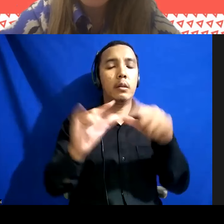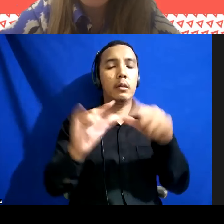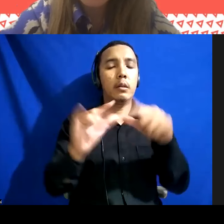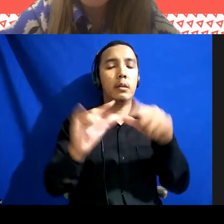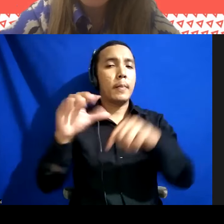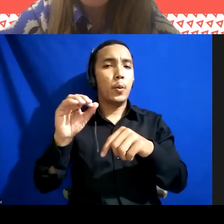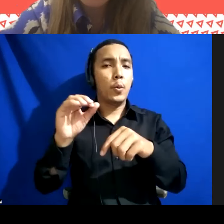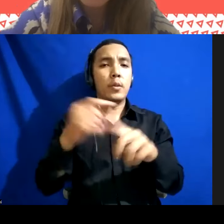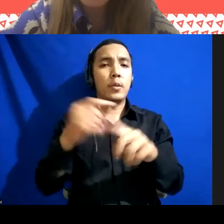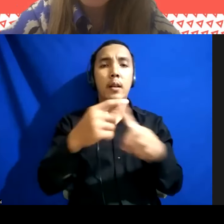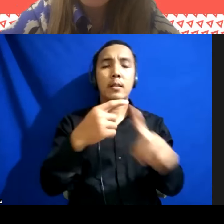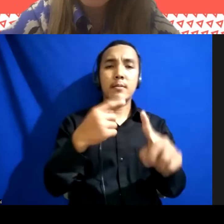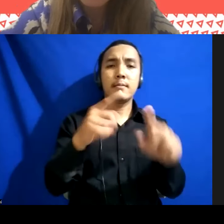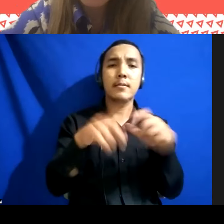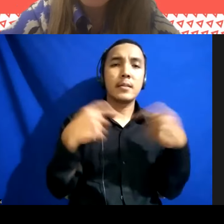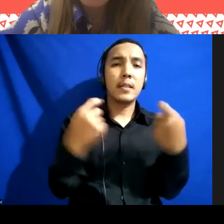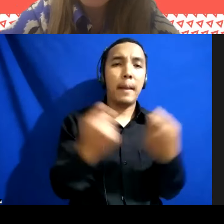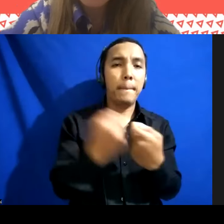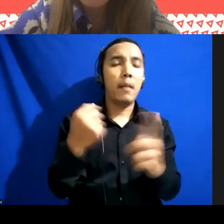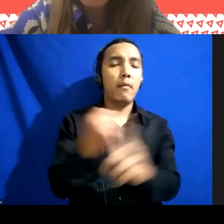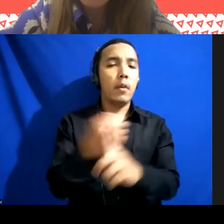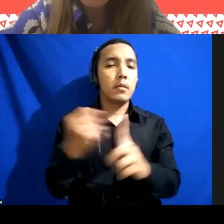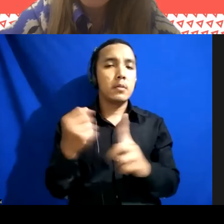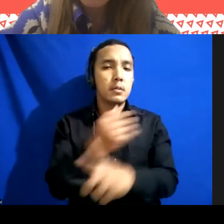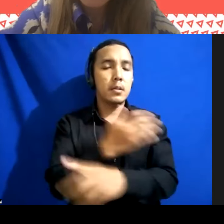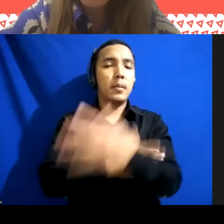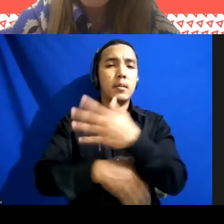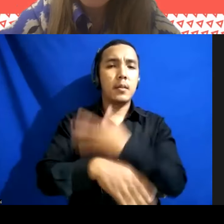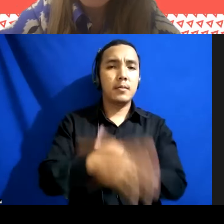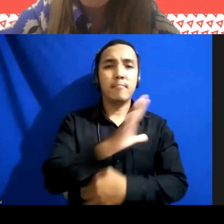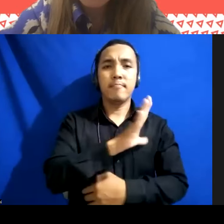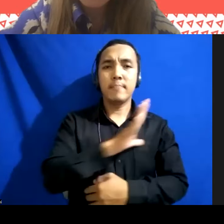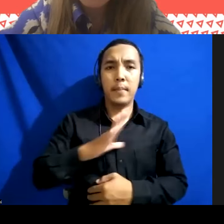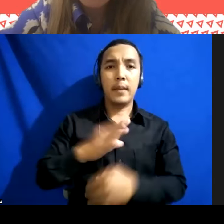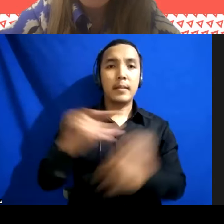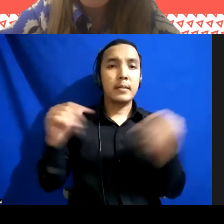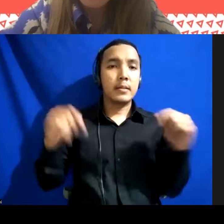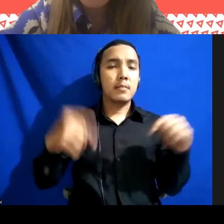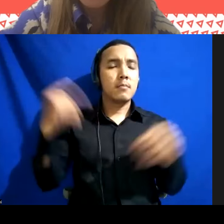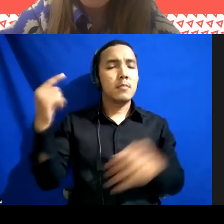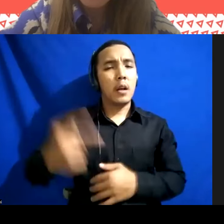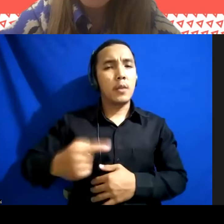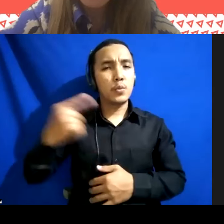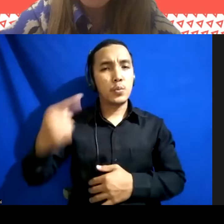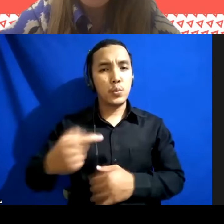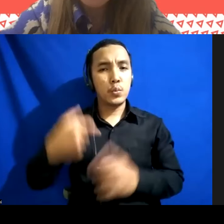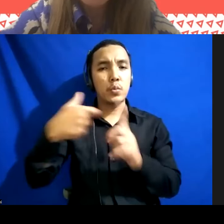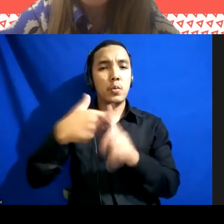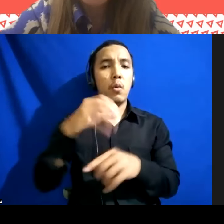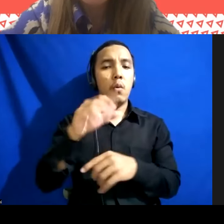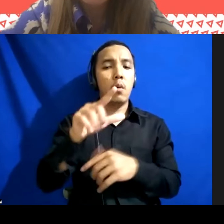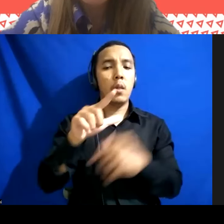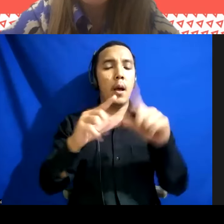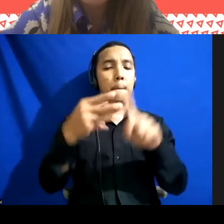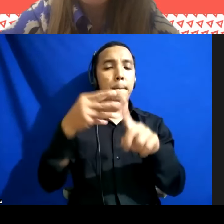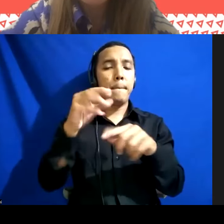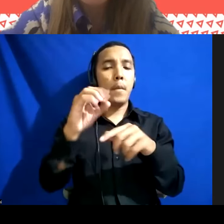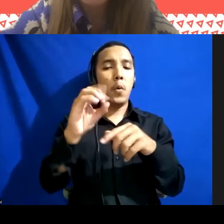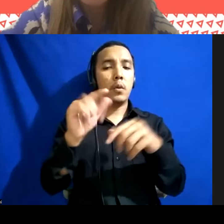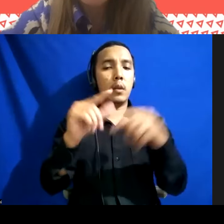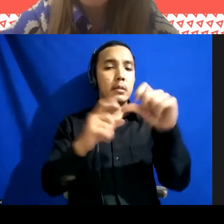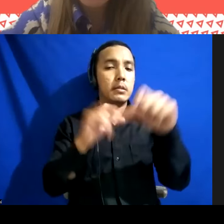an executing officer from the Disability Advocacy Team, which always coordinates with the city